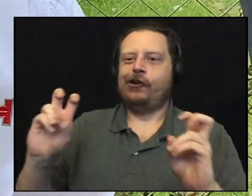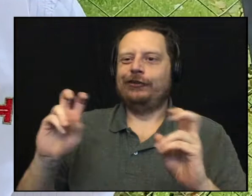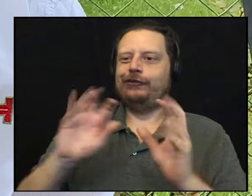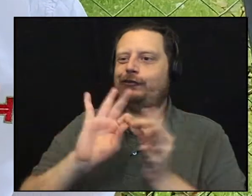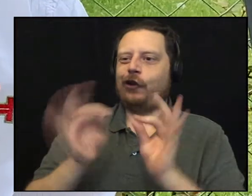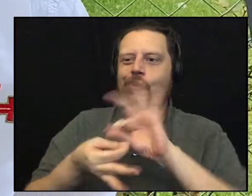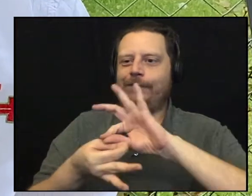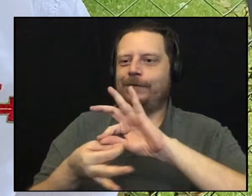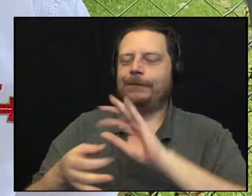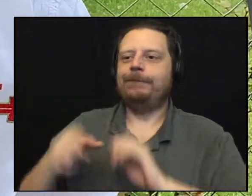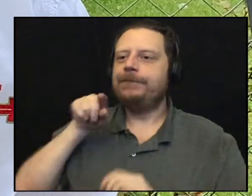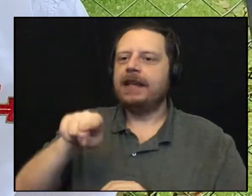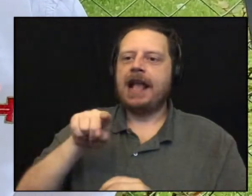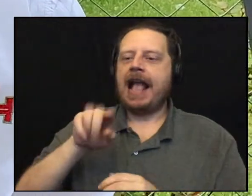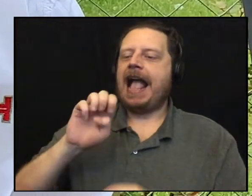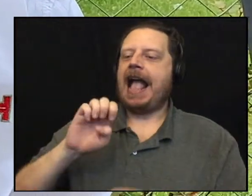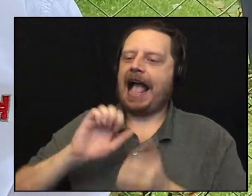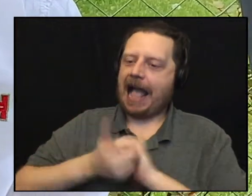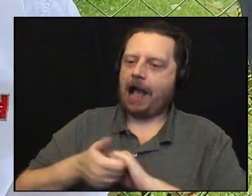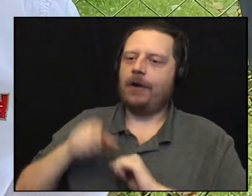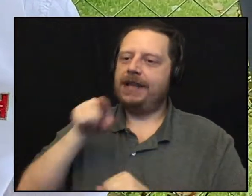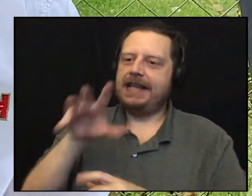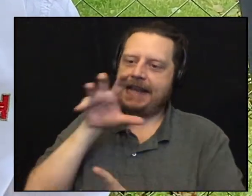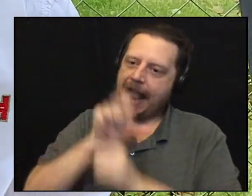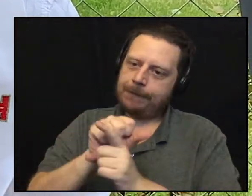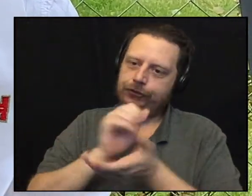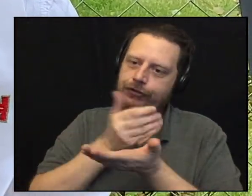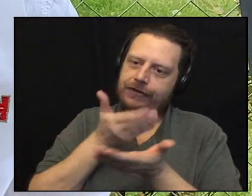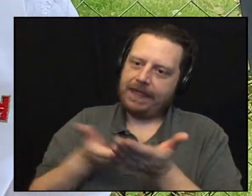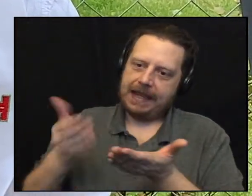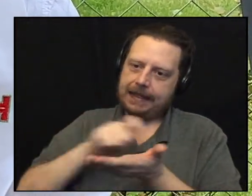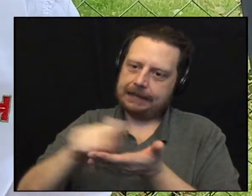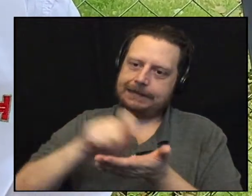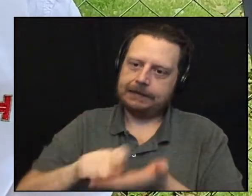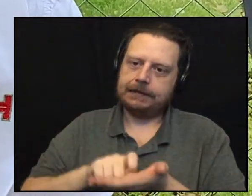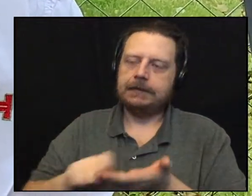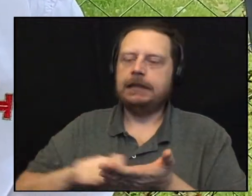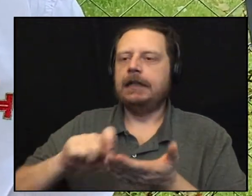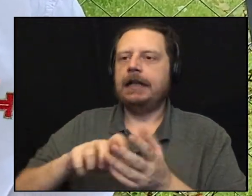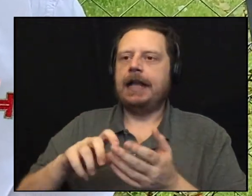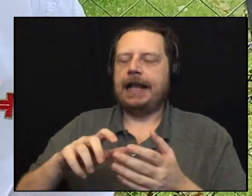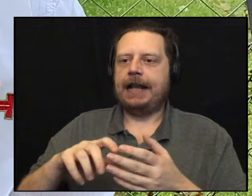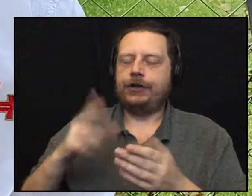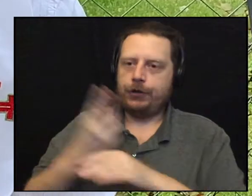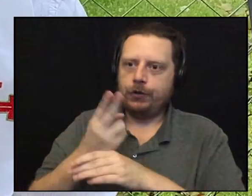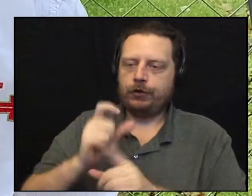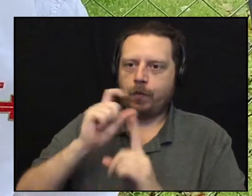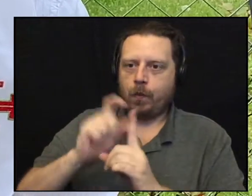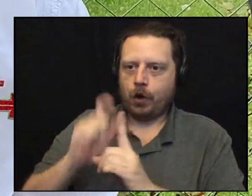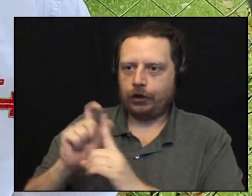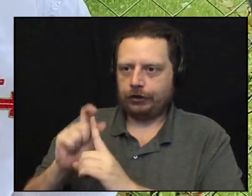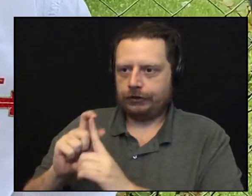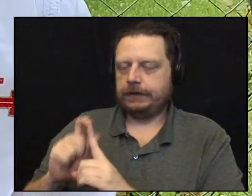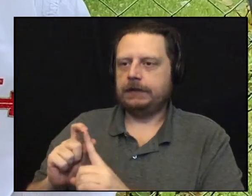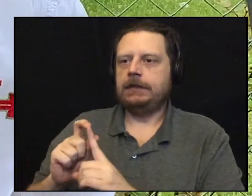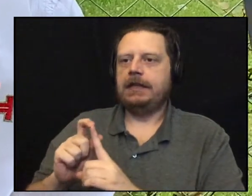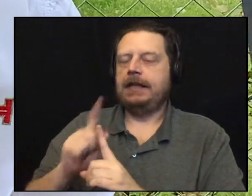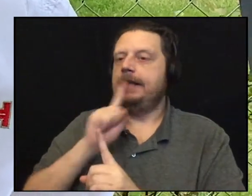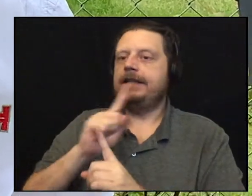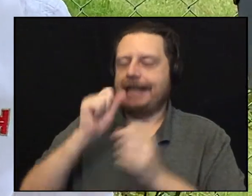that Eckhart is able to capture things and harness them in words, is something